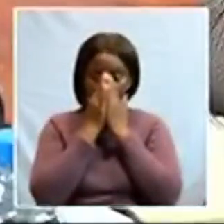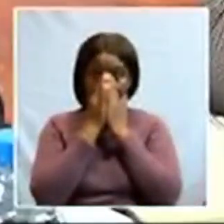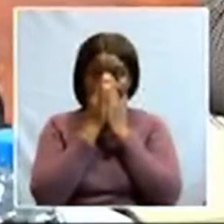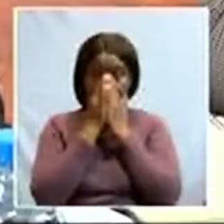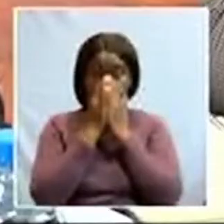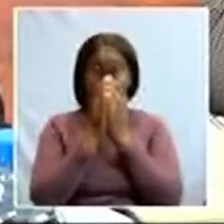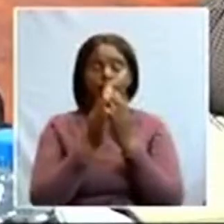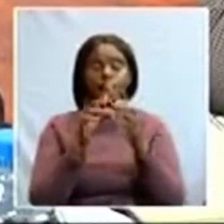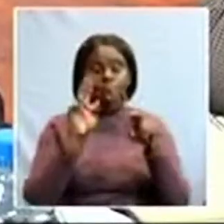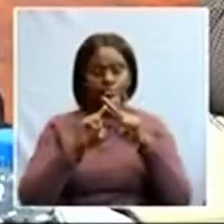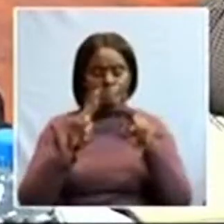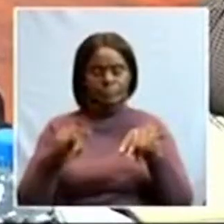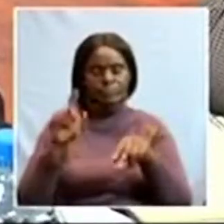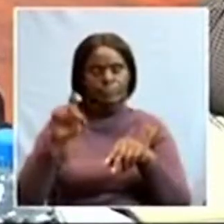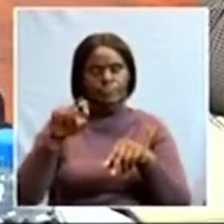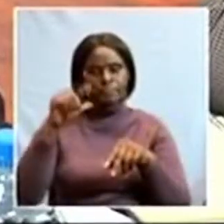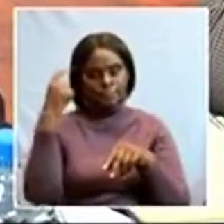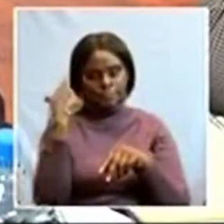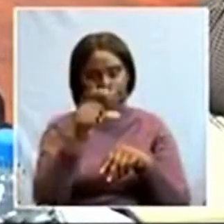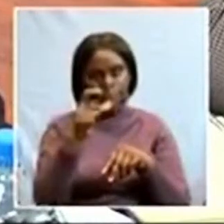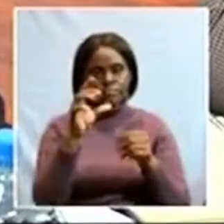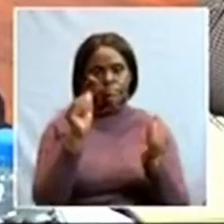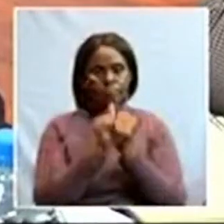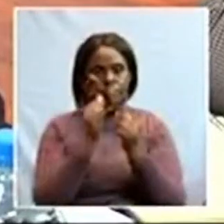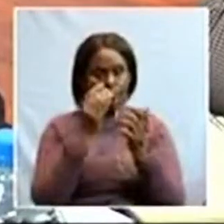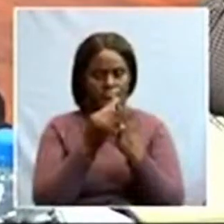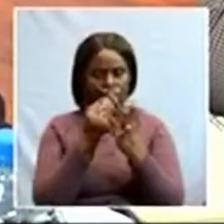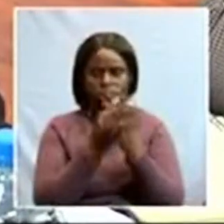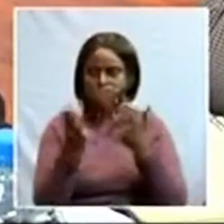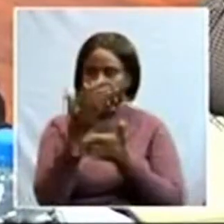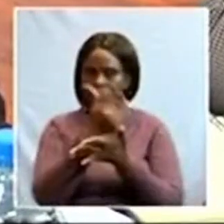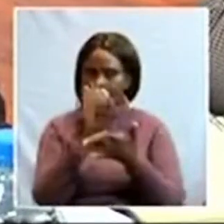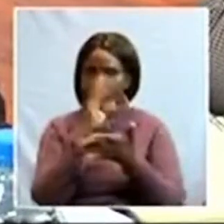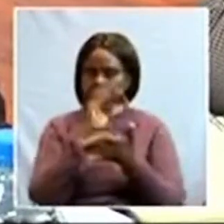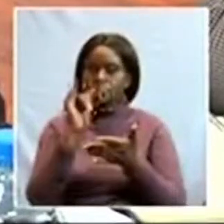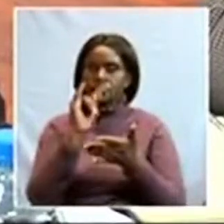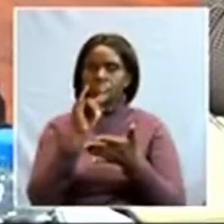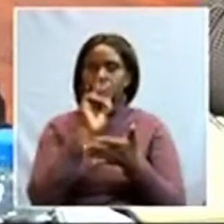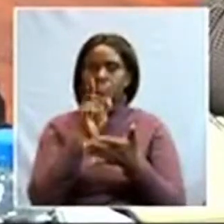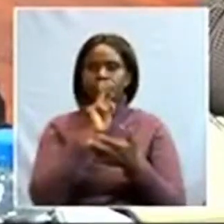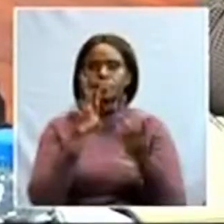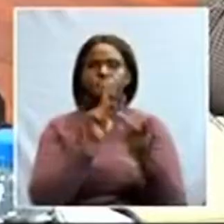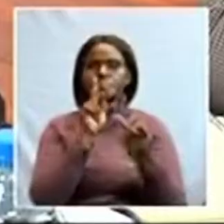be charged. And the amounts recovered, isn't it? Exactly.